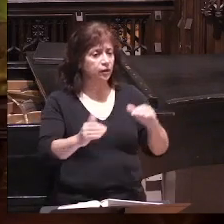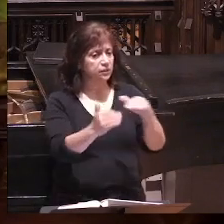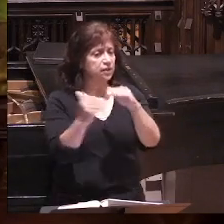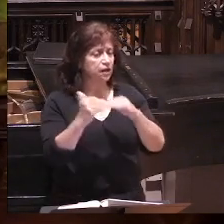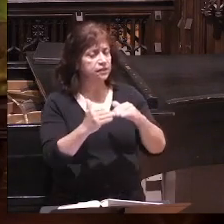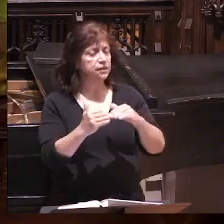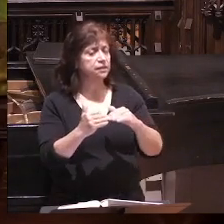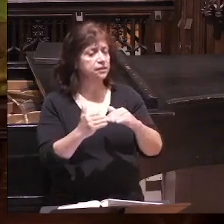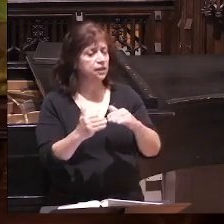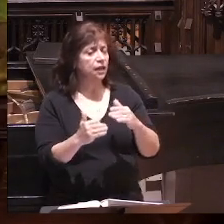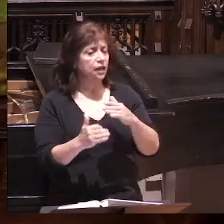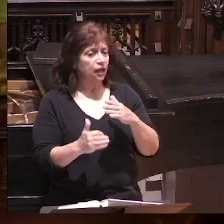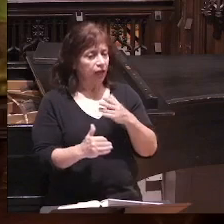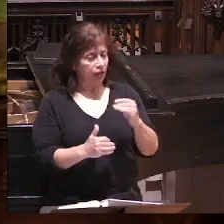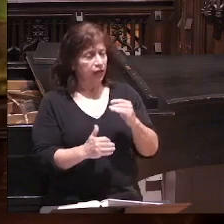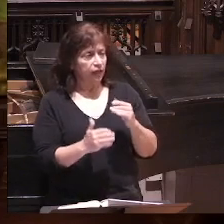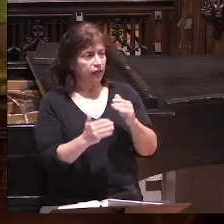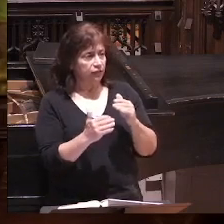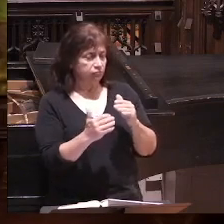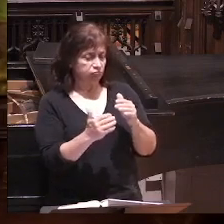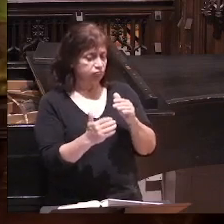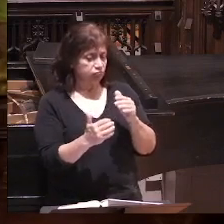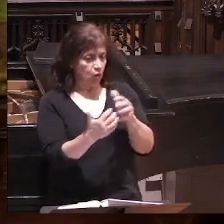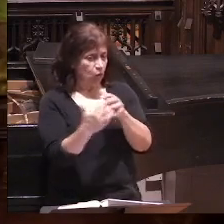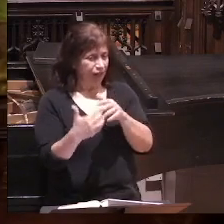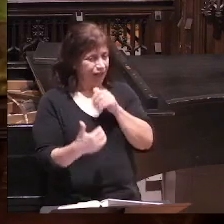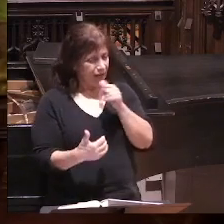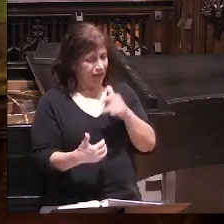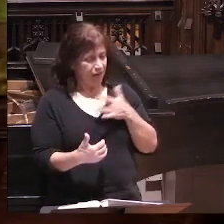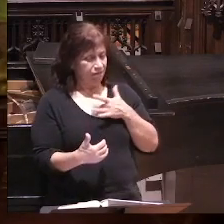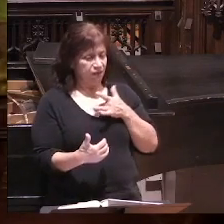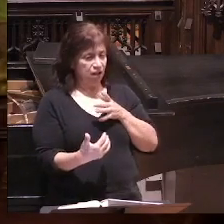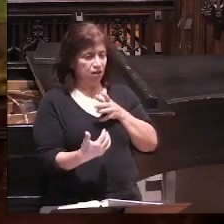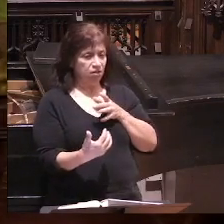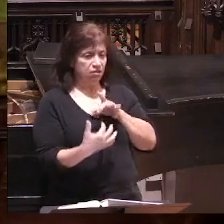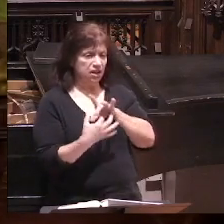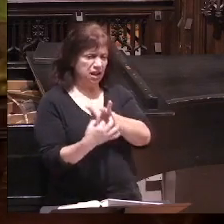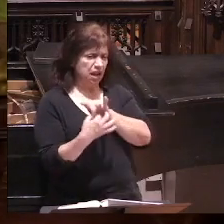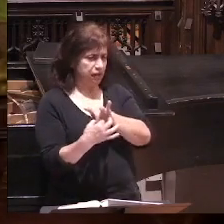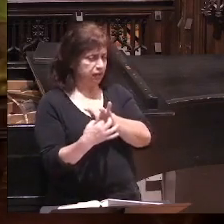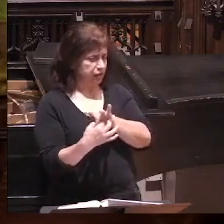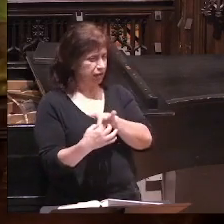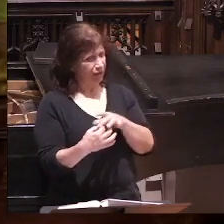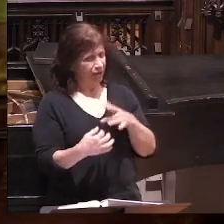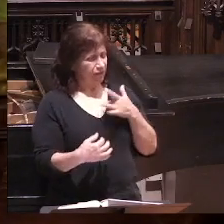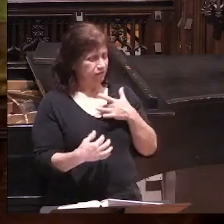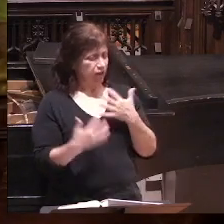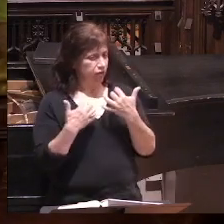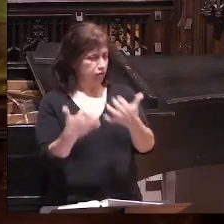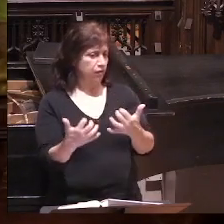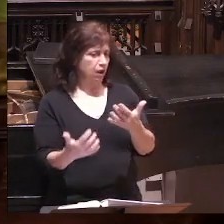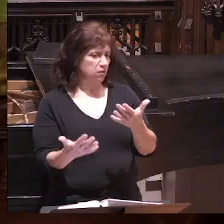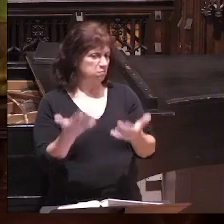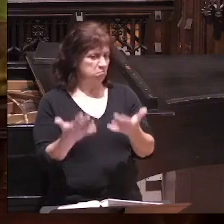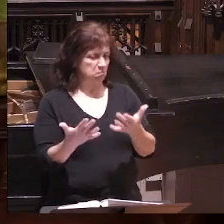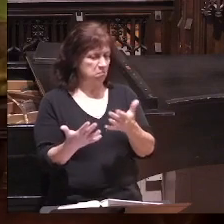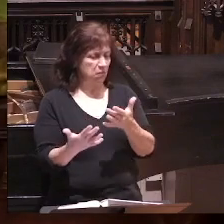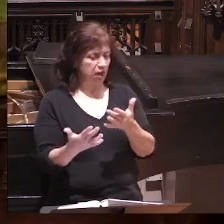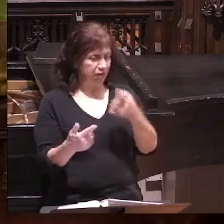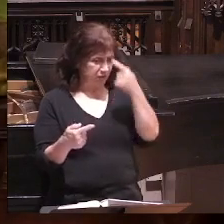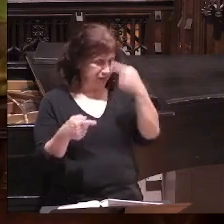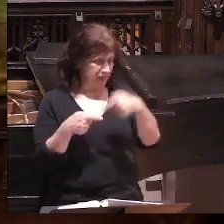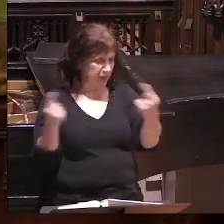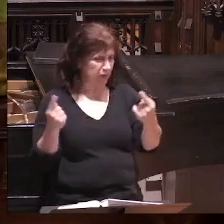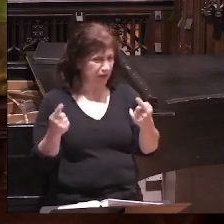King wasn't feeling as connected to the crowd as he would have liked. Maybe it was a bigger